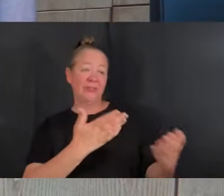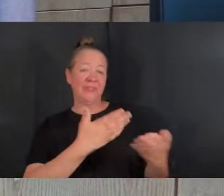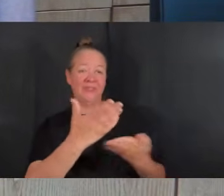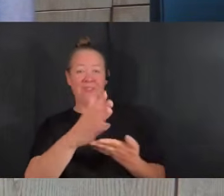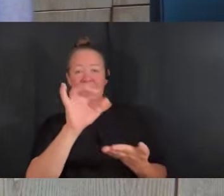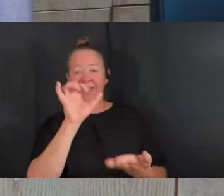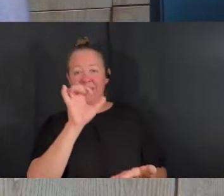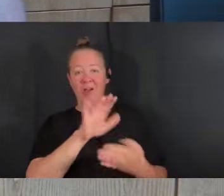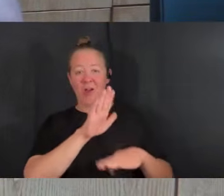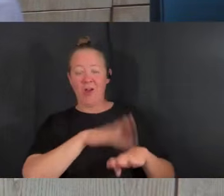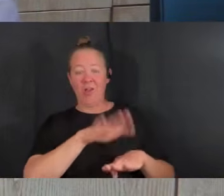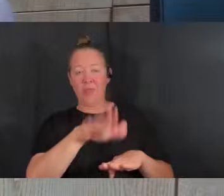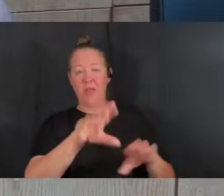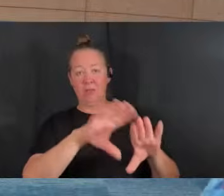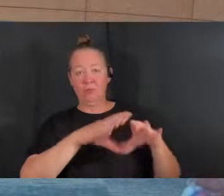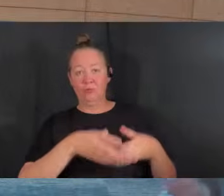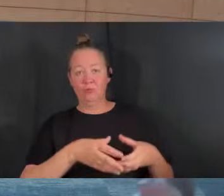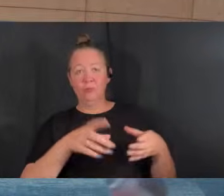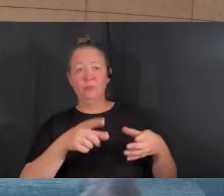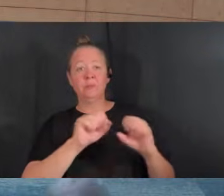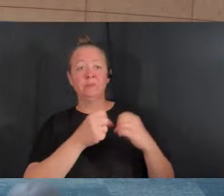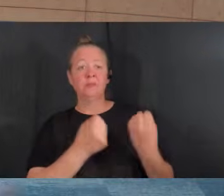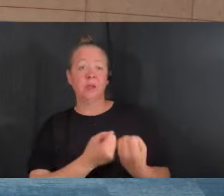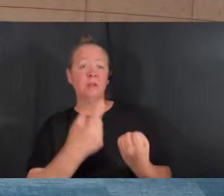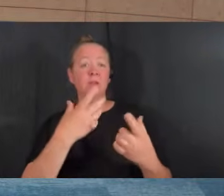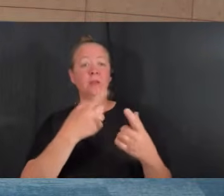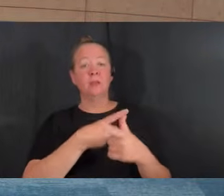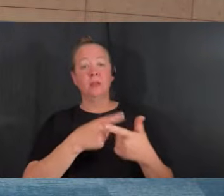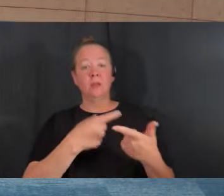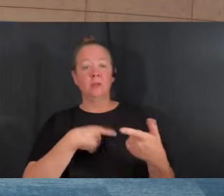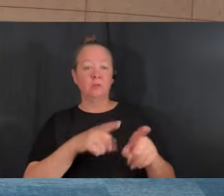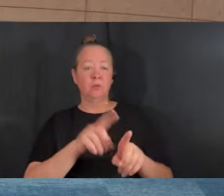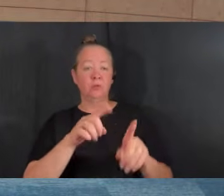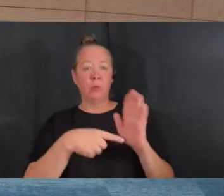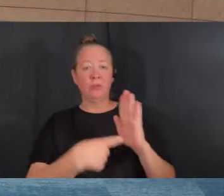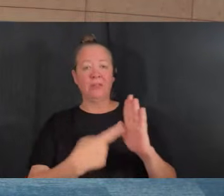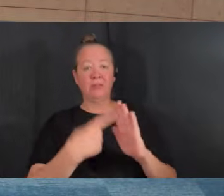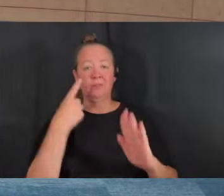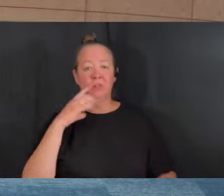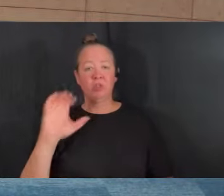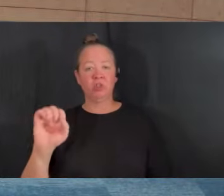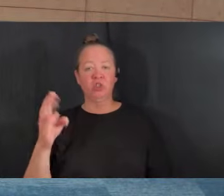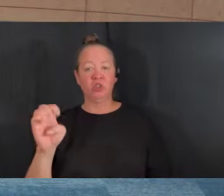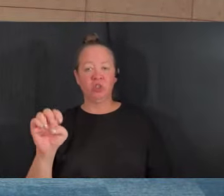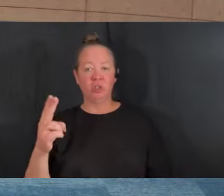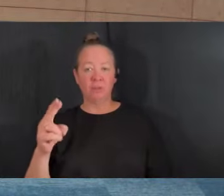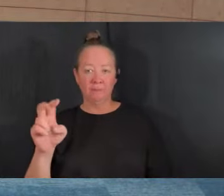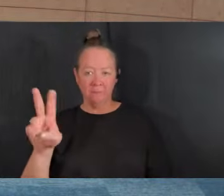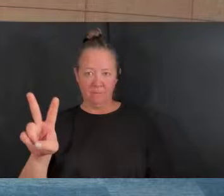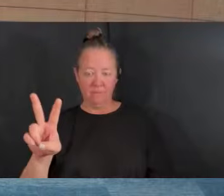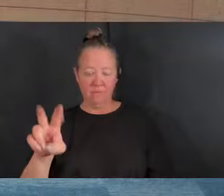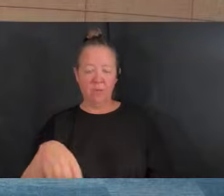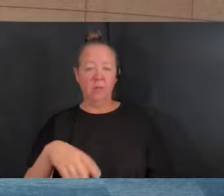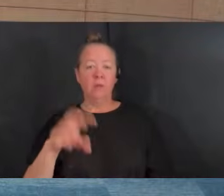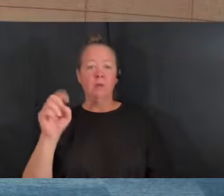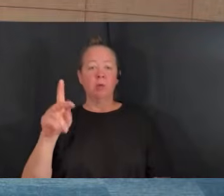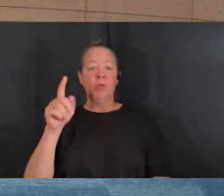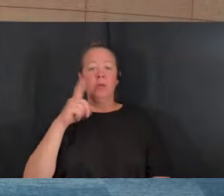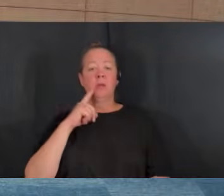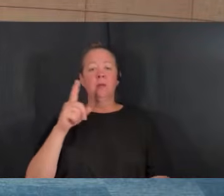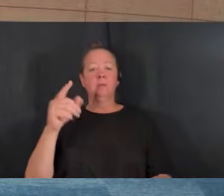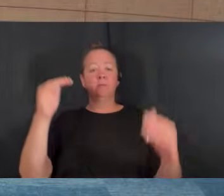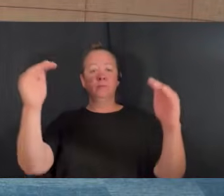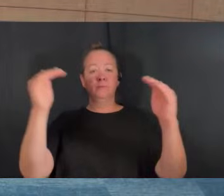welcome. All right, thank you for that. We are on to item 9, the final reading and adoption of the